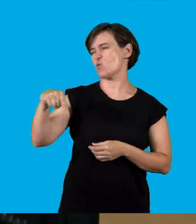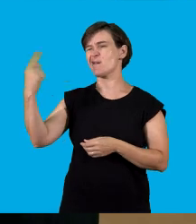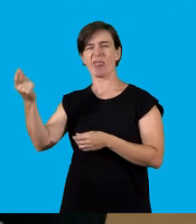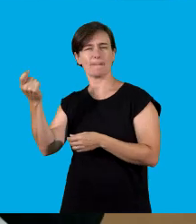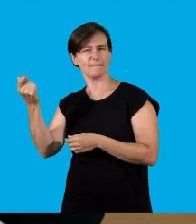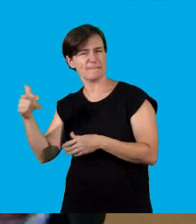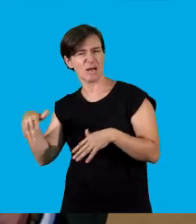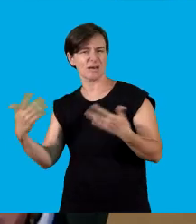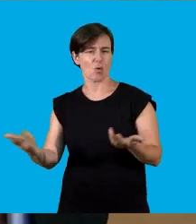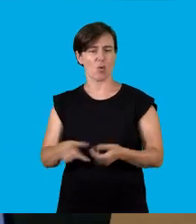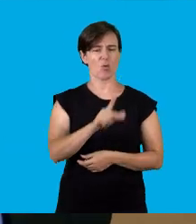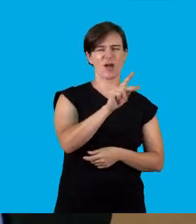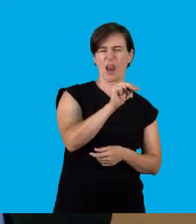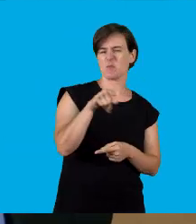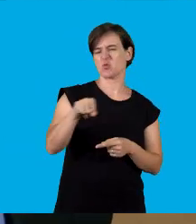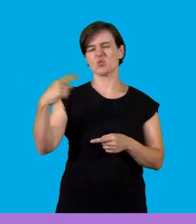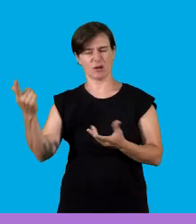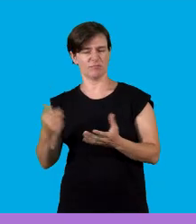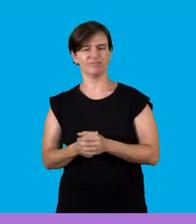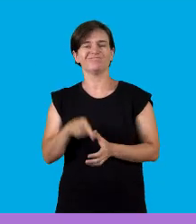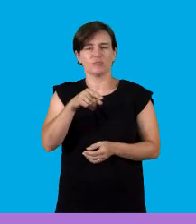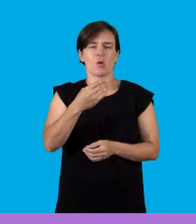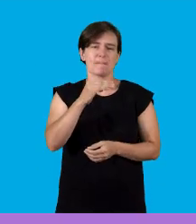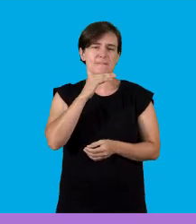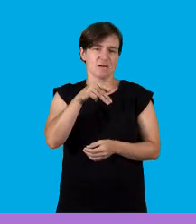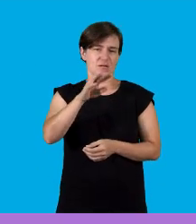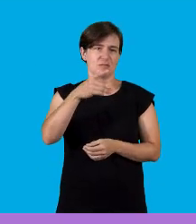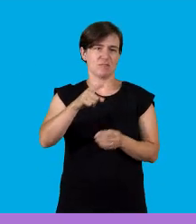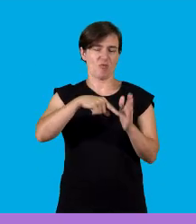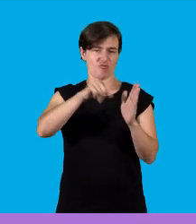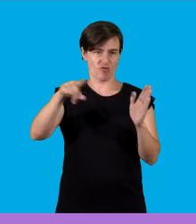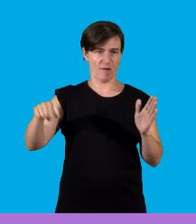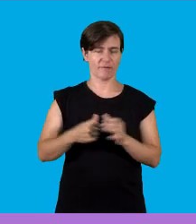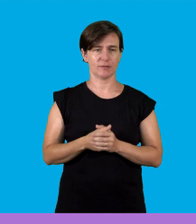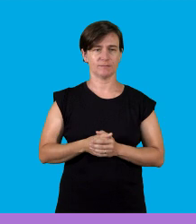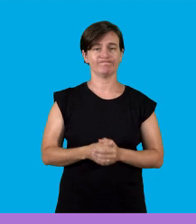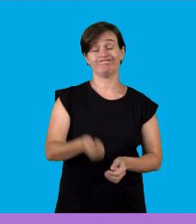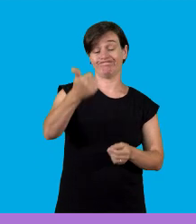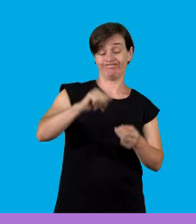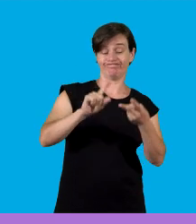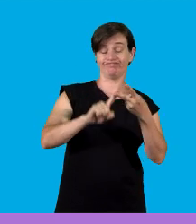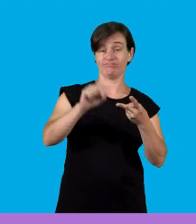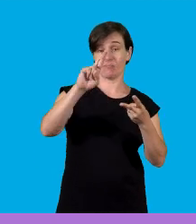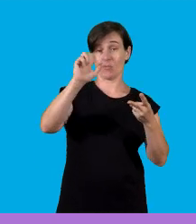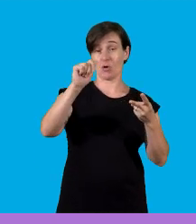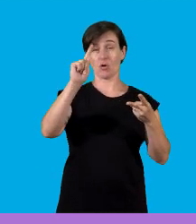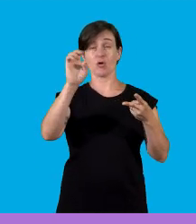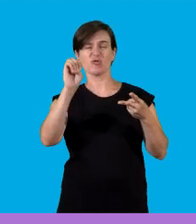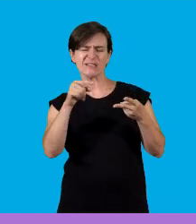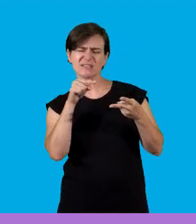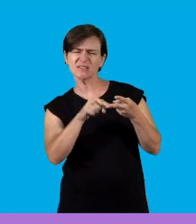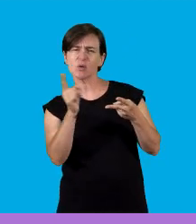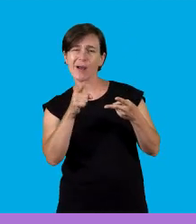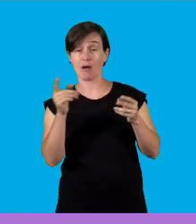on the number of kilometers traveled. That is a conversion graph. And what is a rate? As I've indicated, a rate